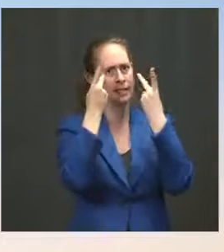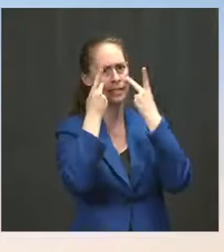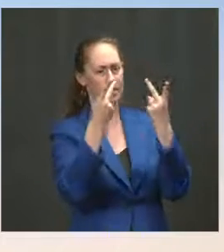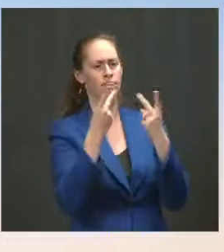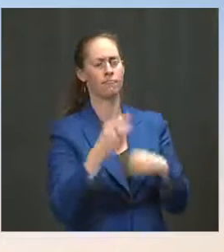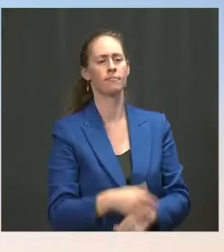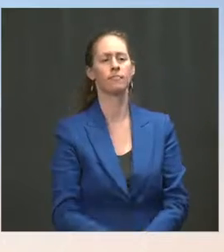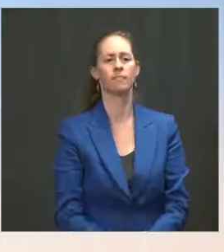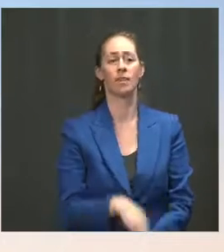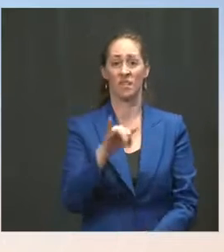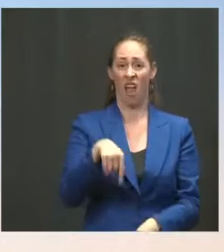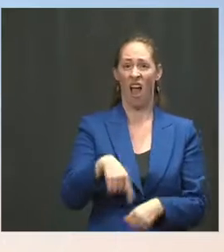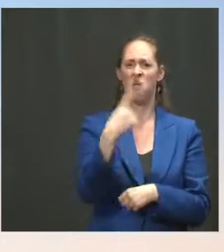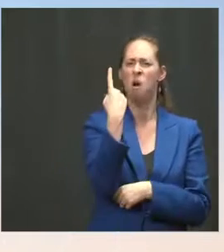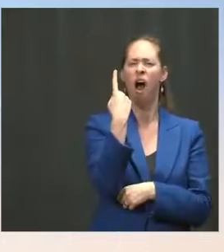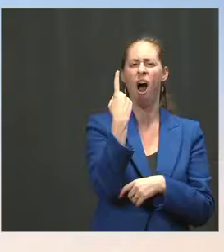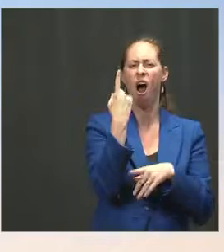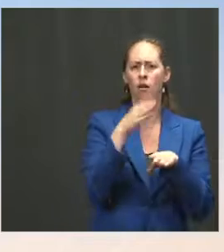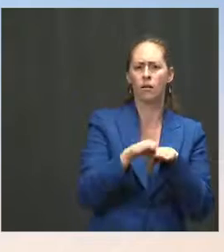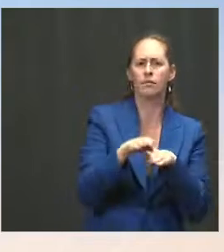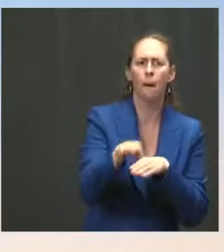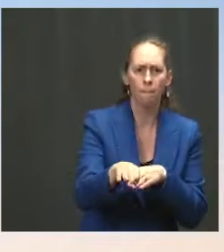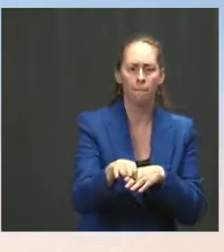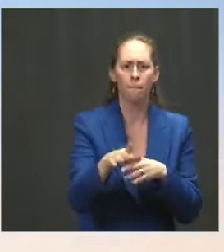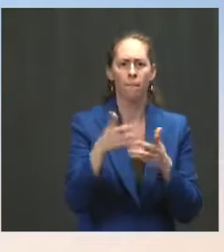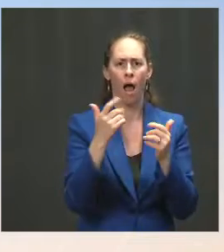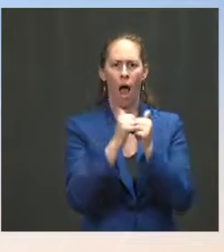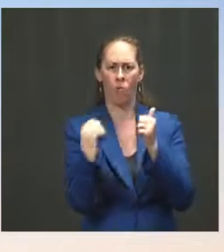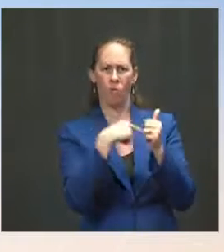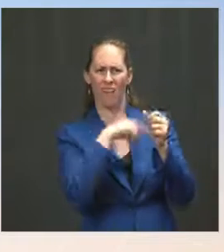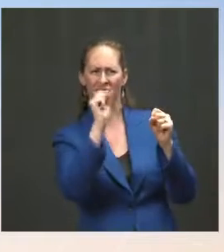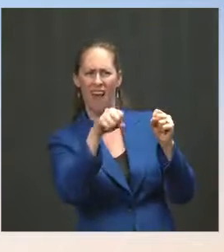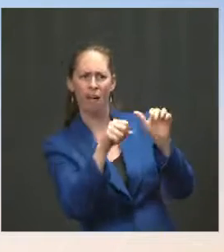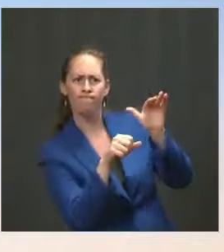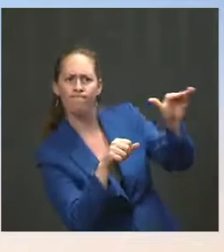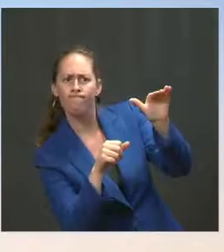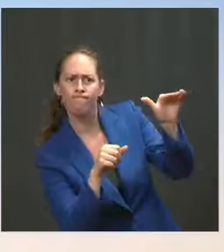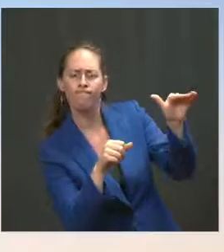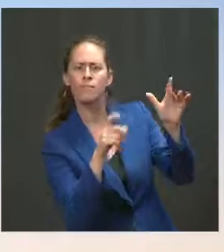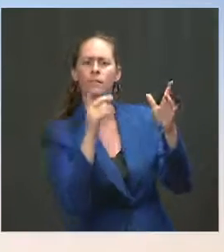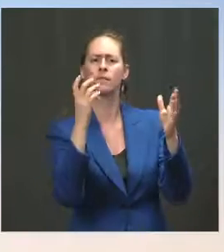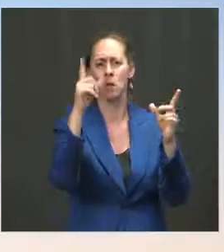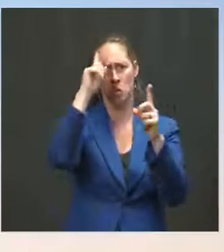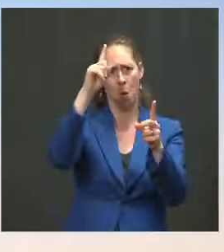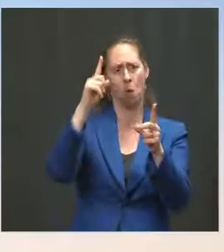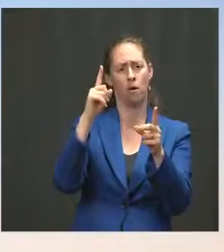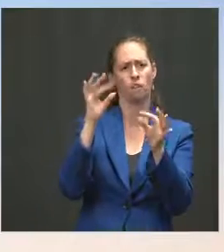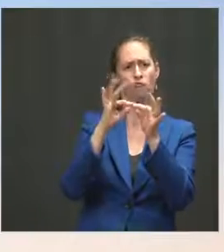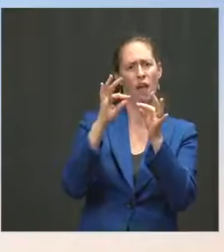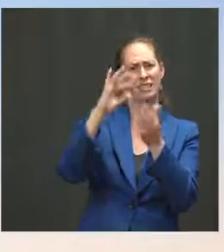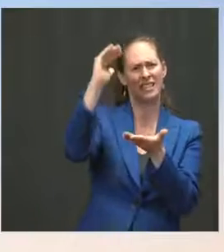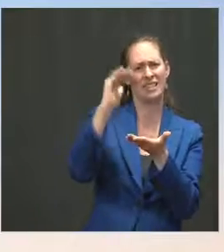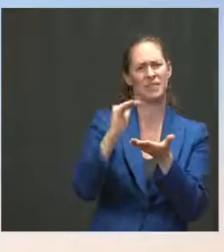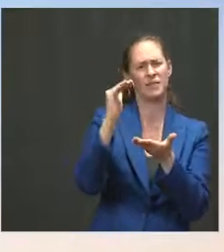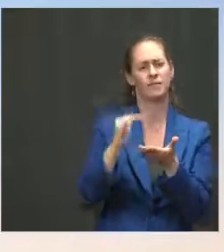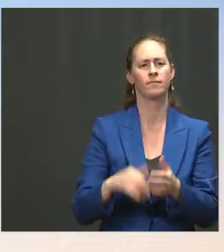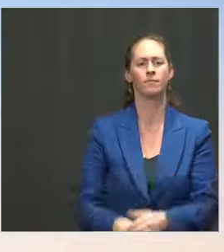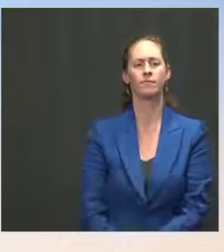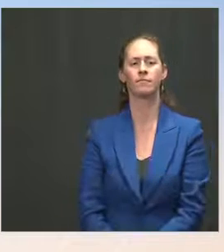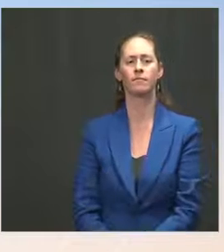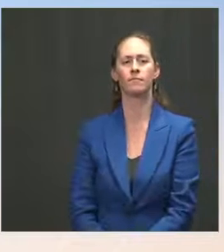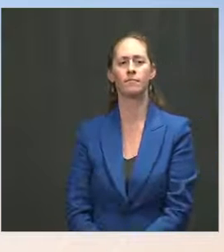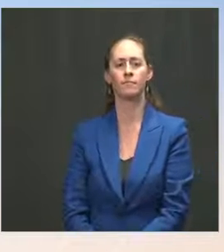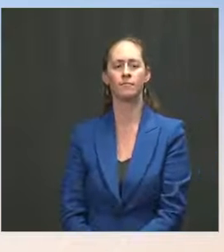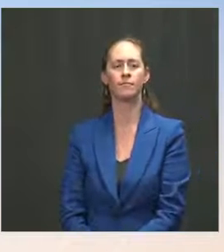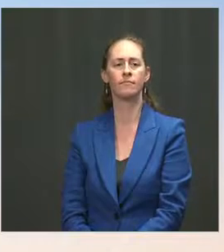step in our toolbox to continue to keep prices down for the public. Is there anything domestically that the U.S. would consider to do to